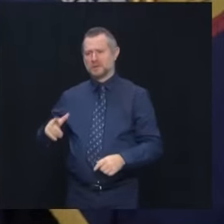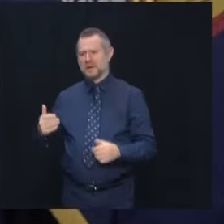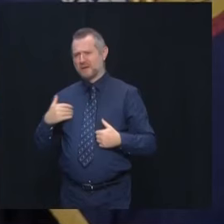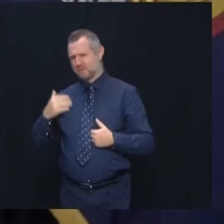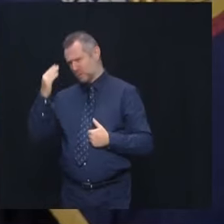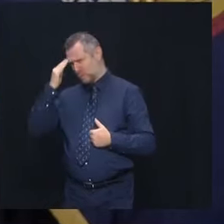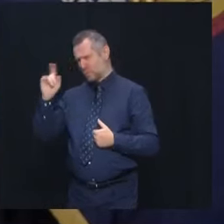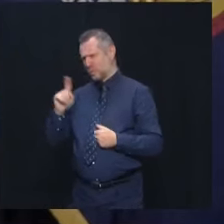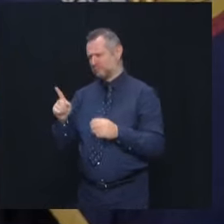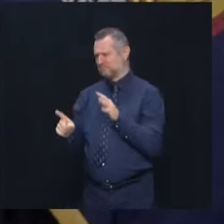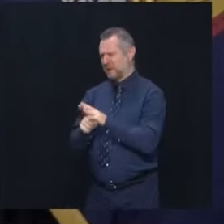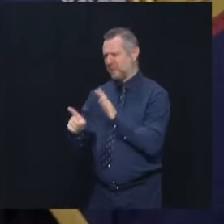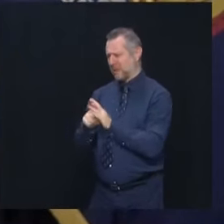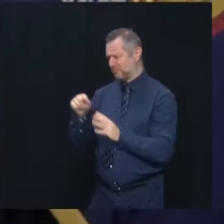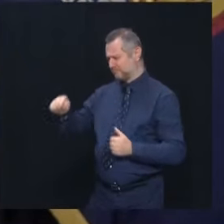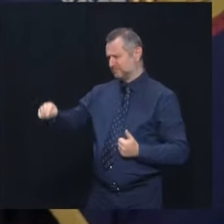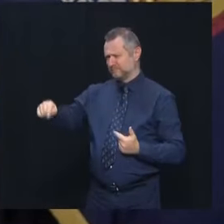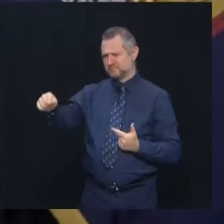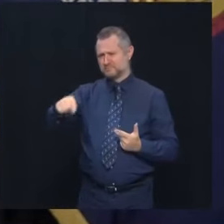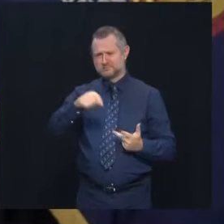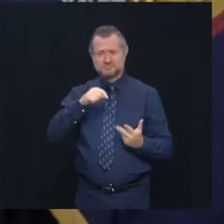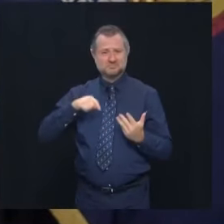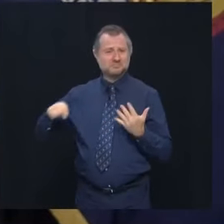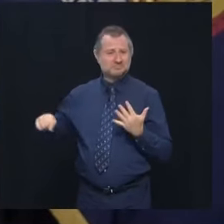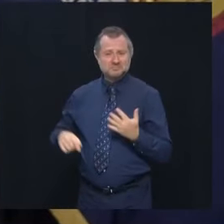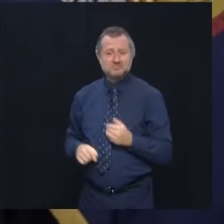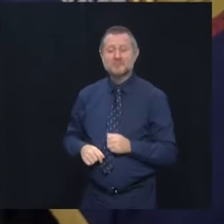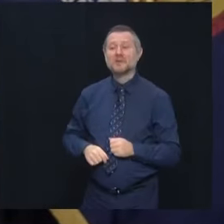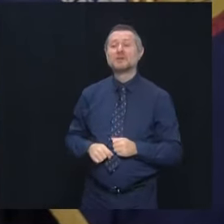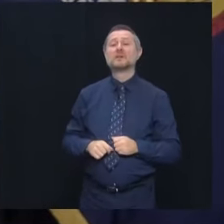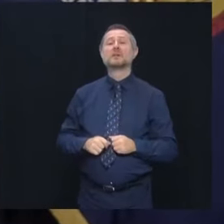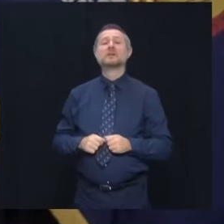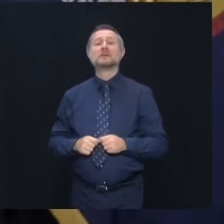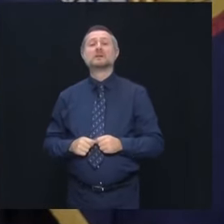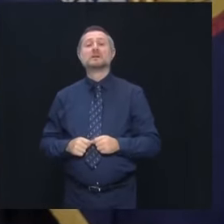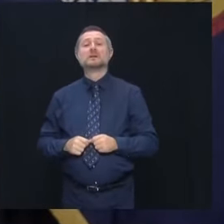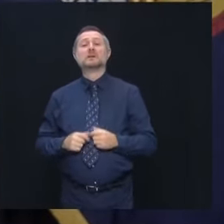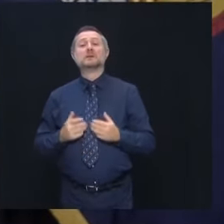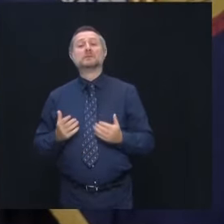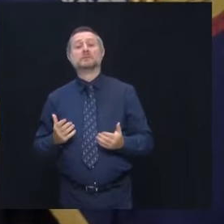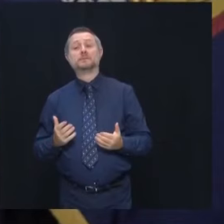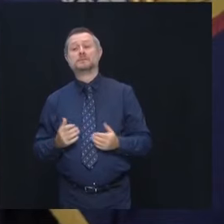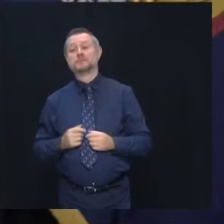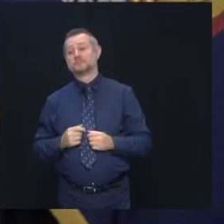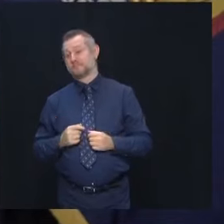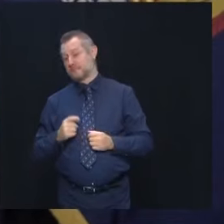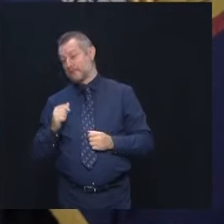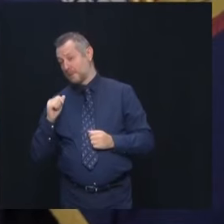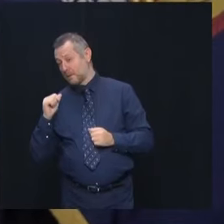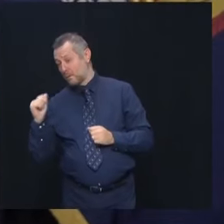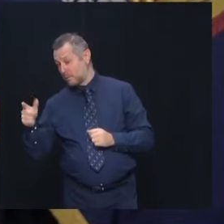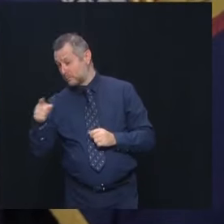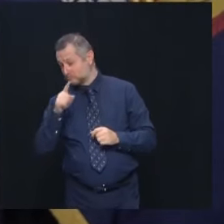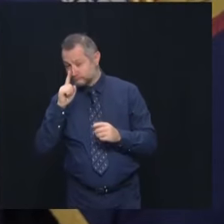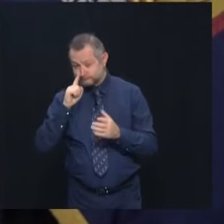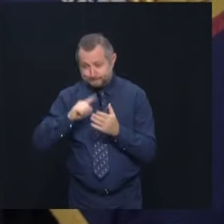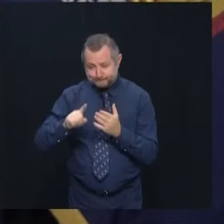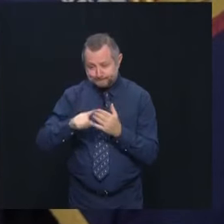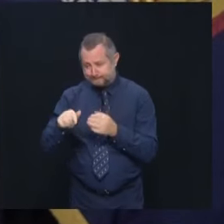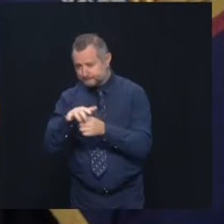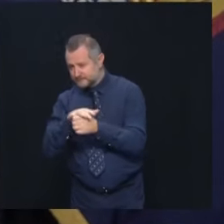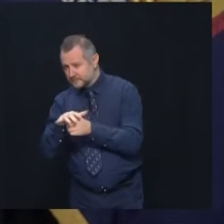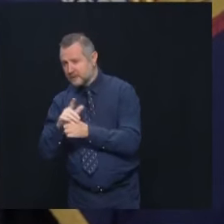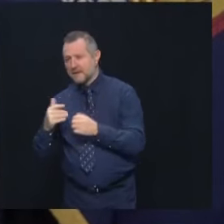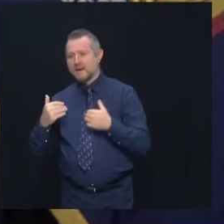were. We knew it. So we're all looking at the same areas because we all have the same